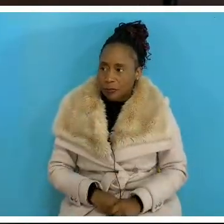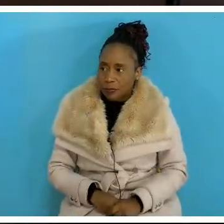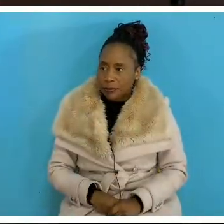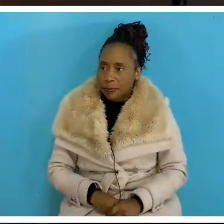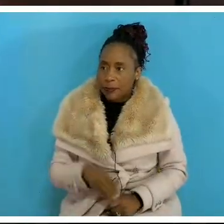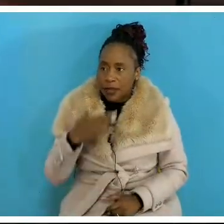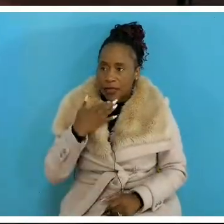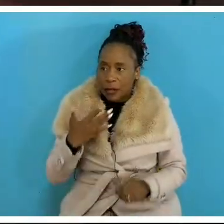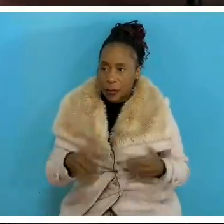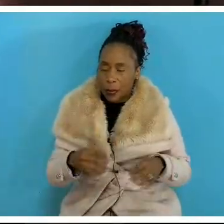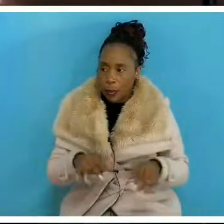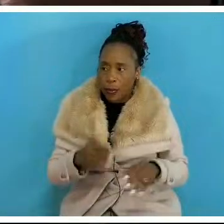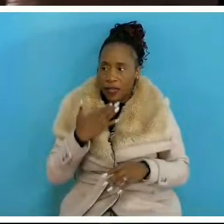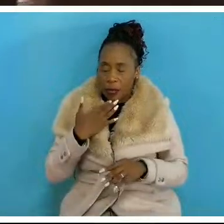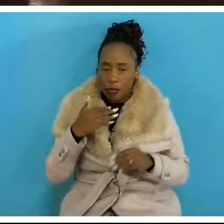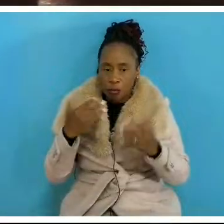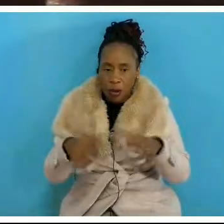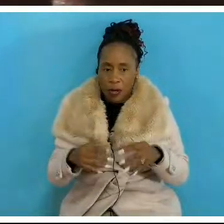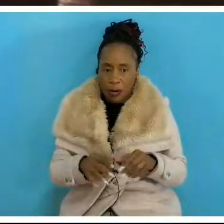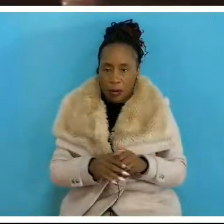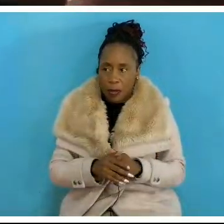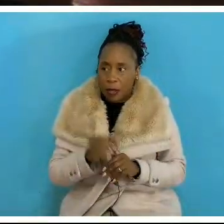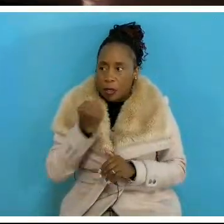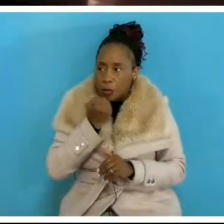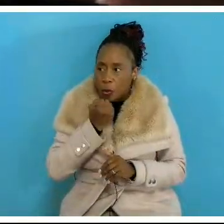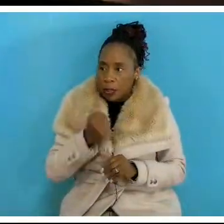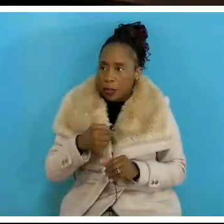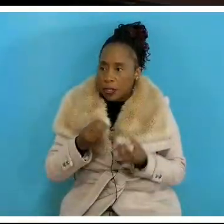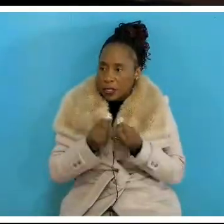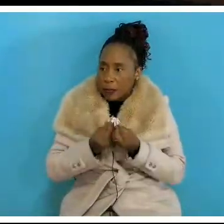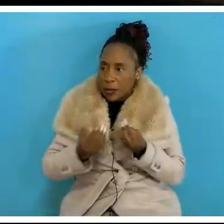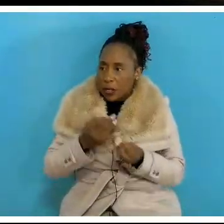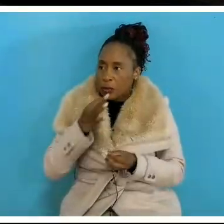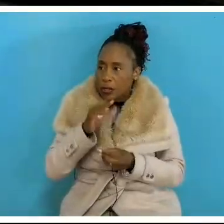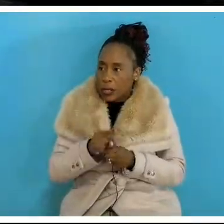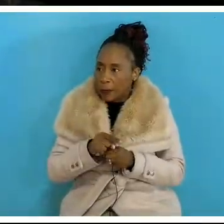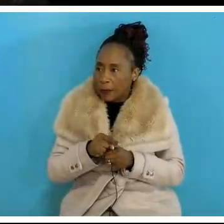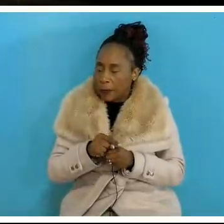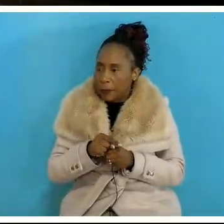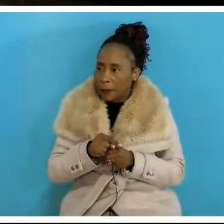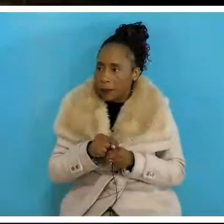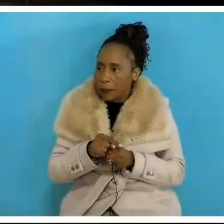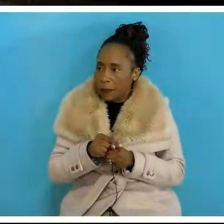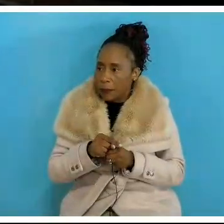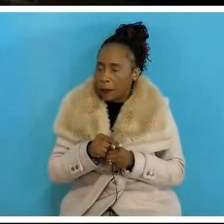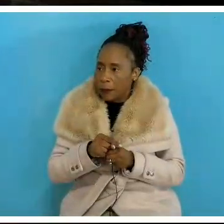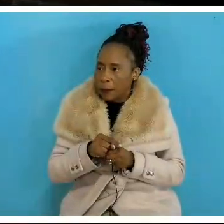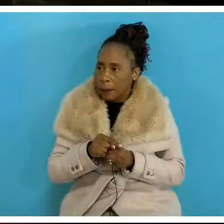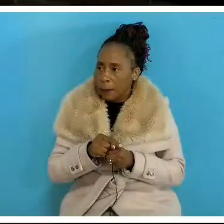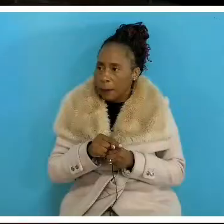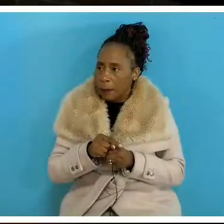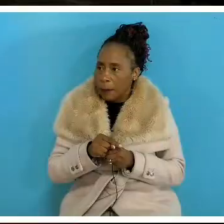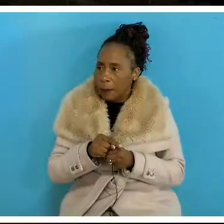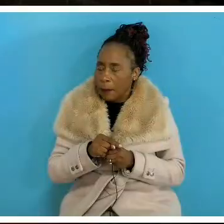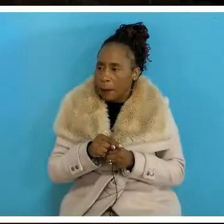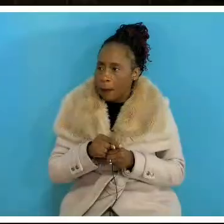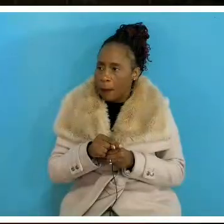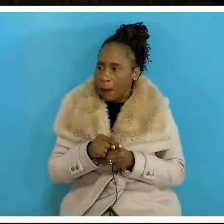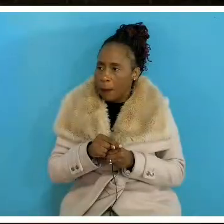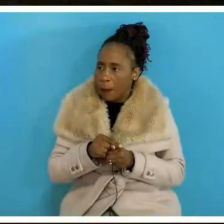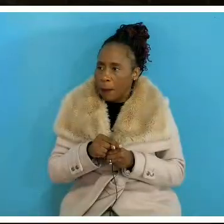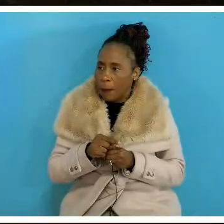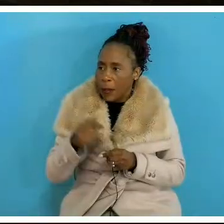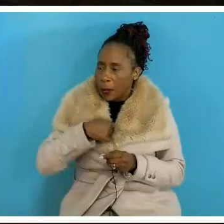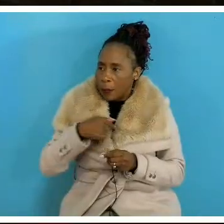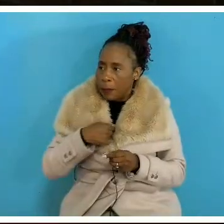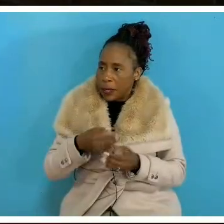Thank you very much. Sorry, I just wanted to say something. I'm a baby of